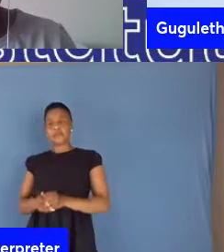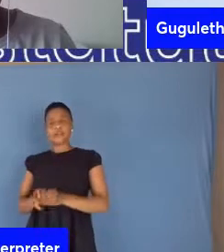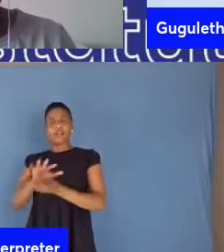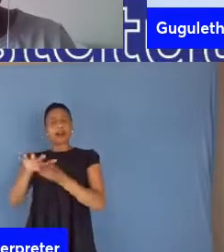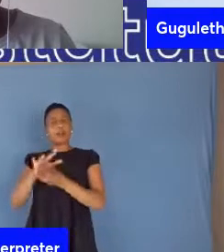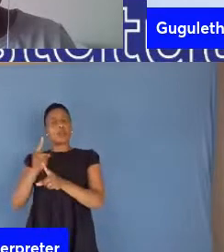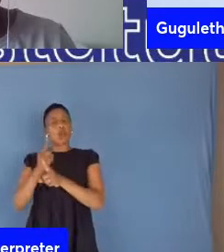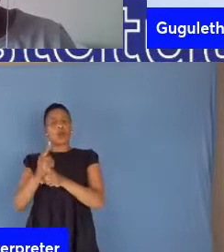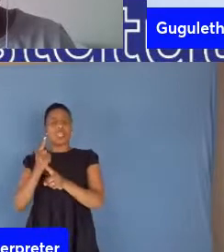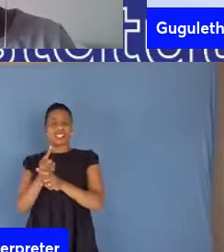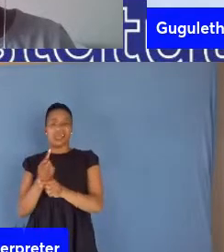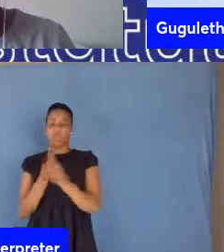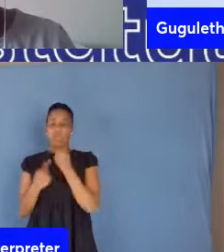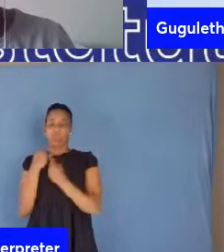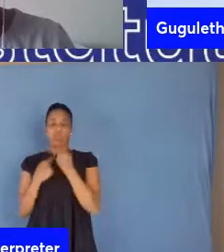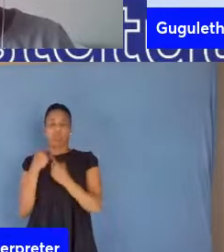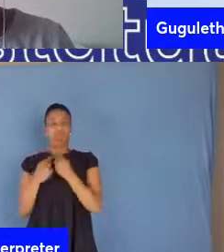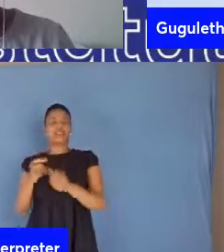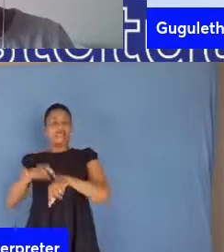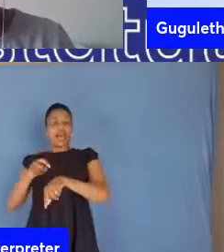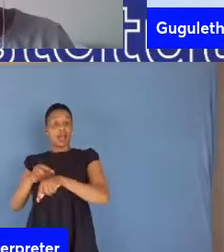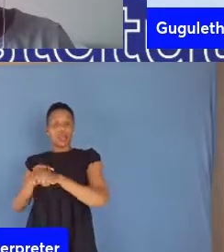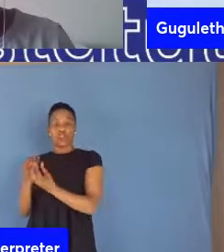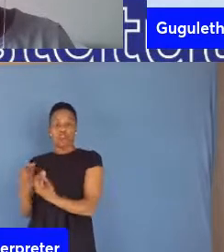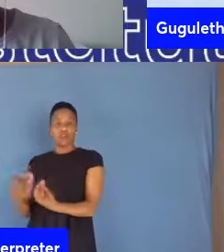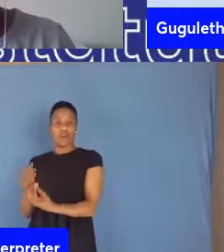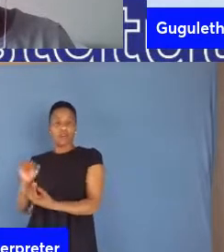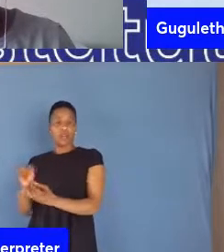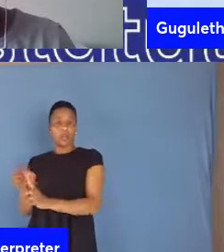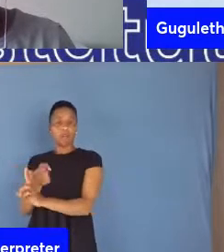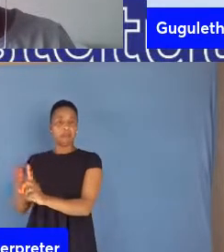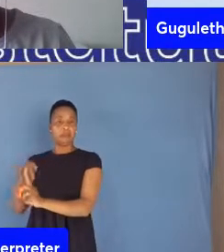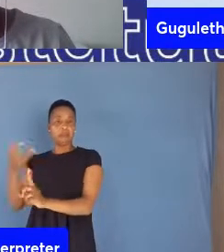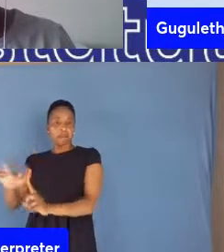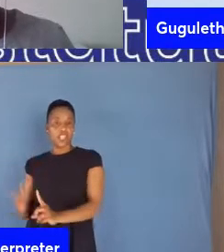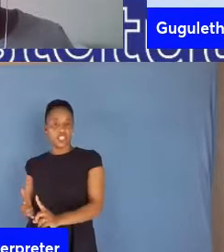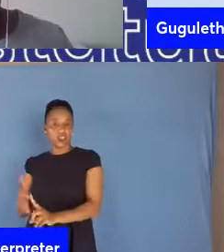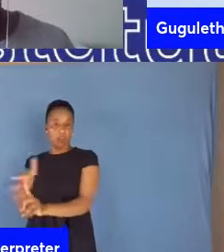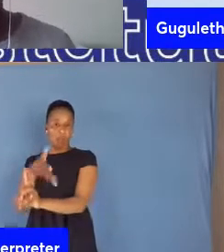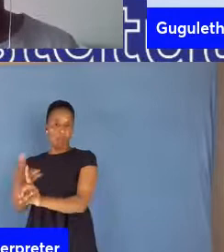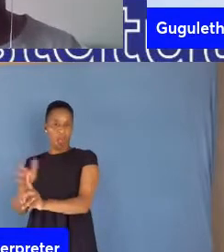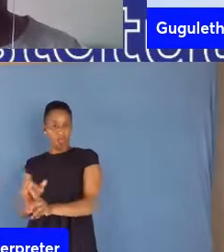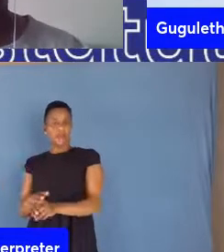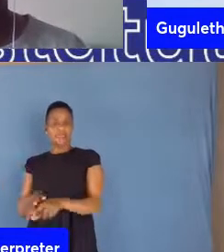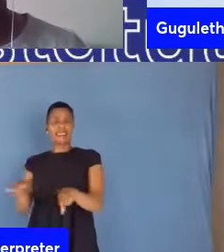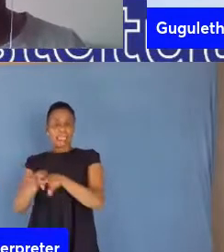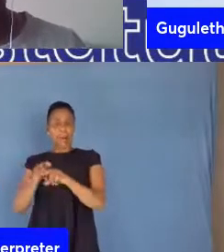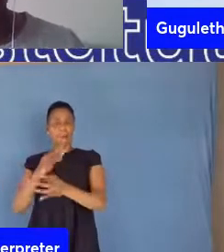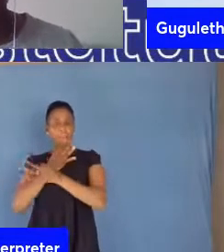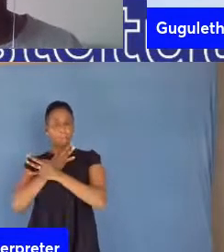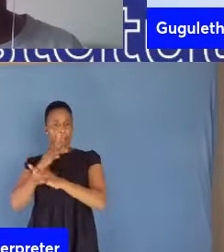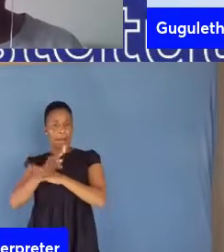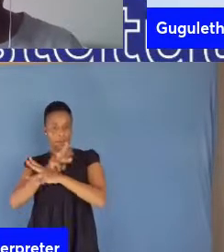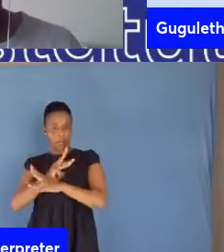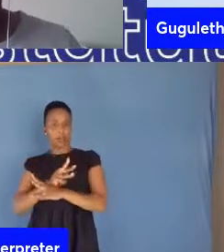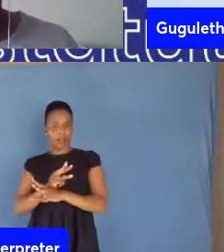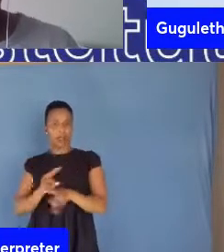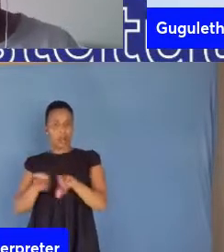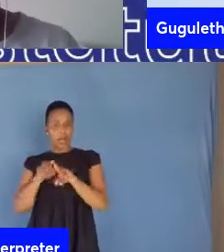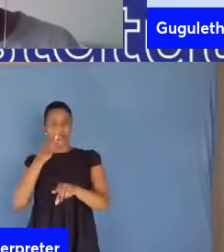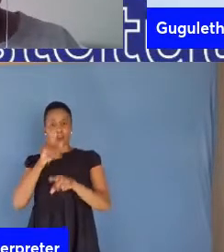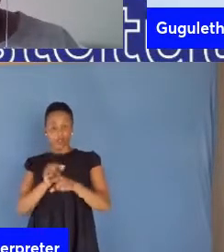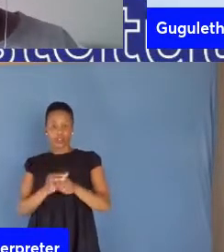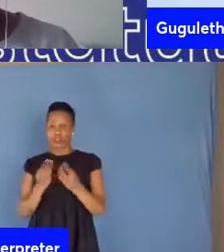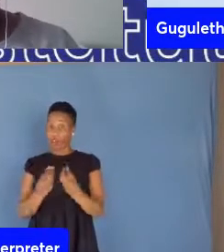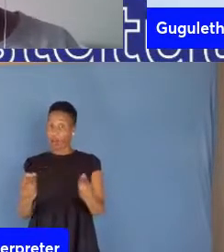child, has been violated, even parents, they blame themselves. Like I said, with the girl child who's been violated, who's been raped,